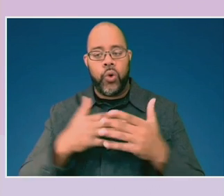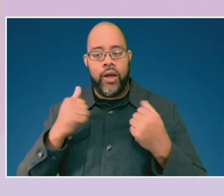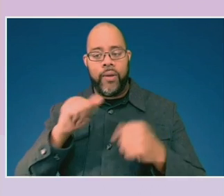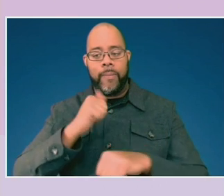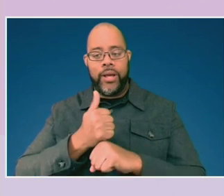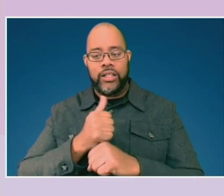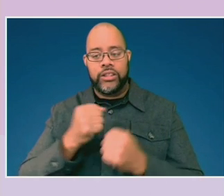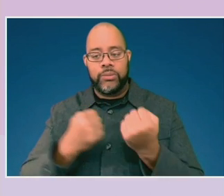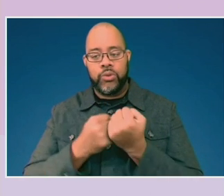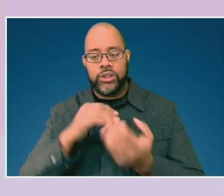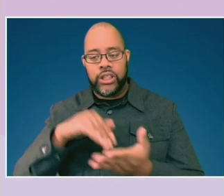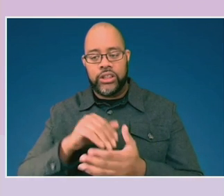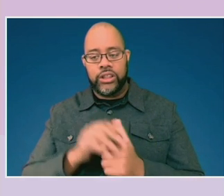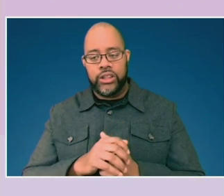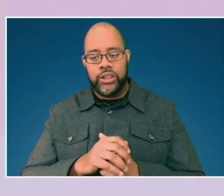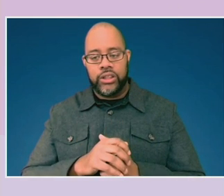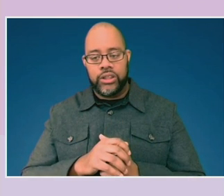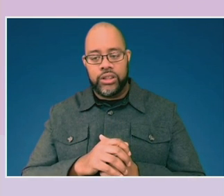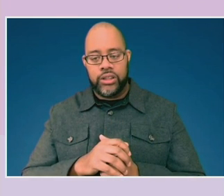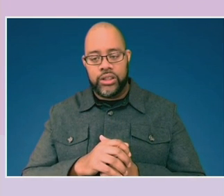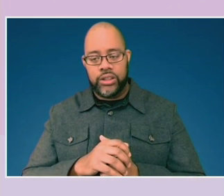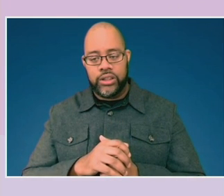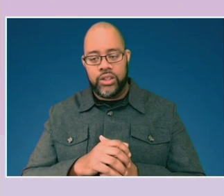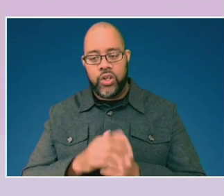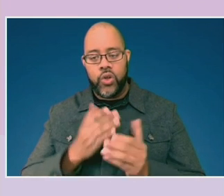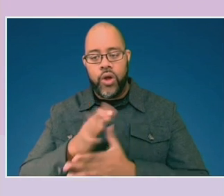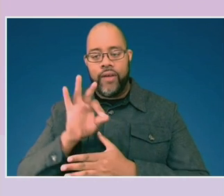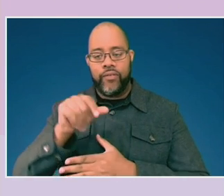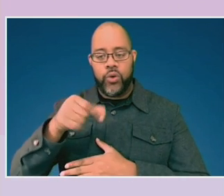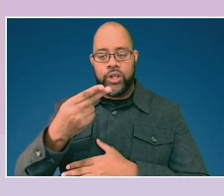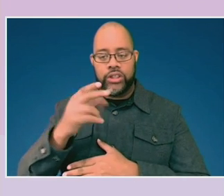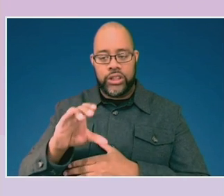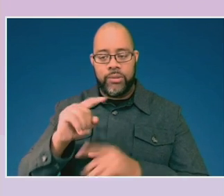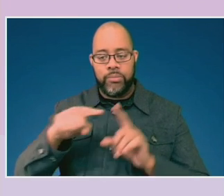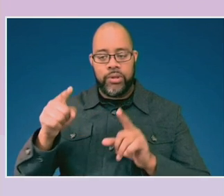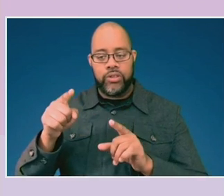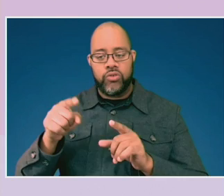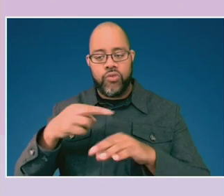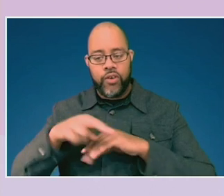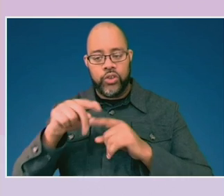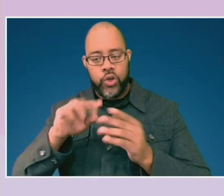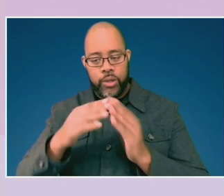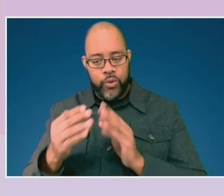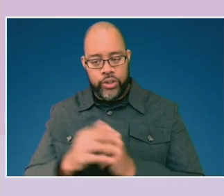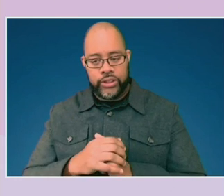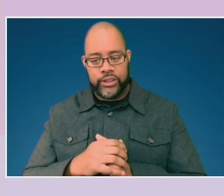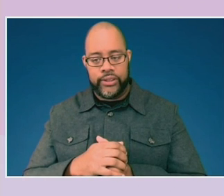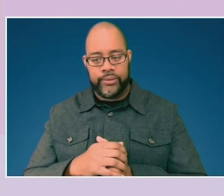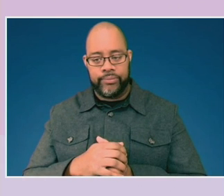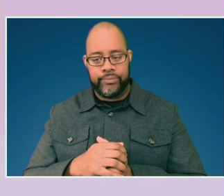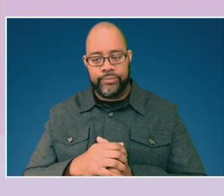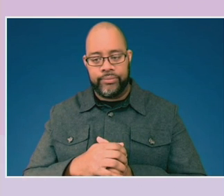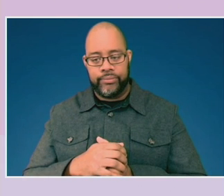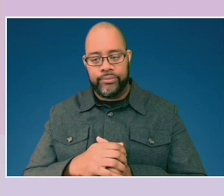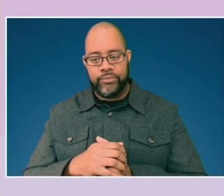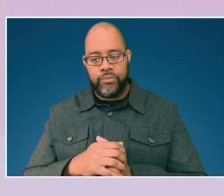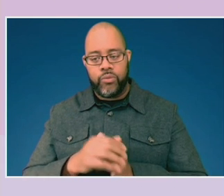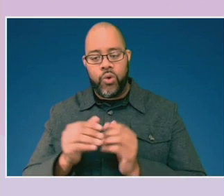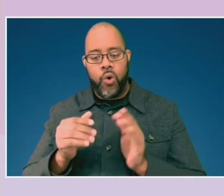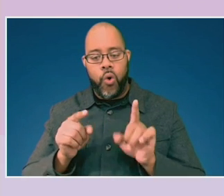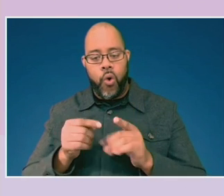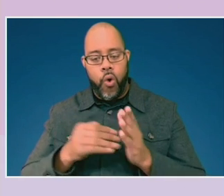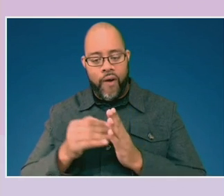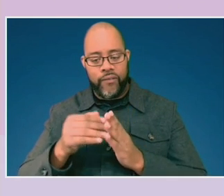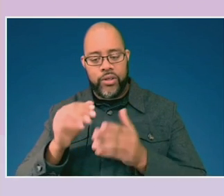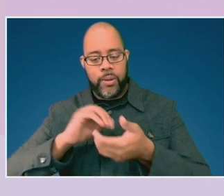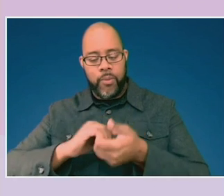Are through FQHCs, but even when you're thinking of referring to communities, and often once you partner